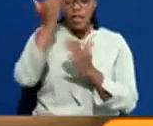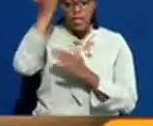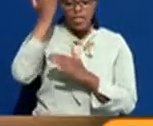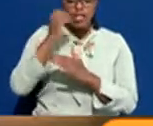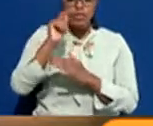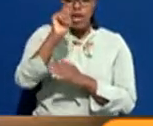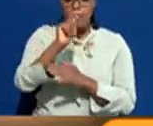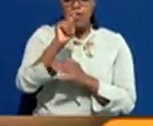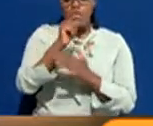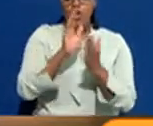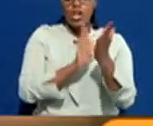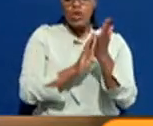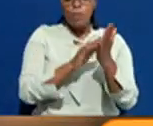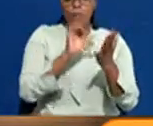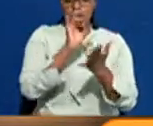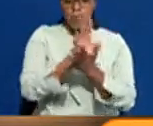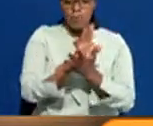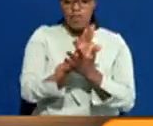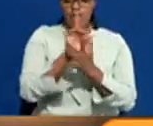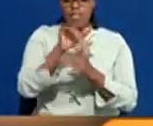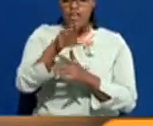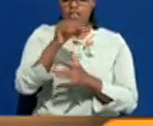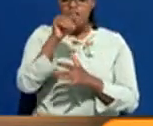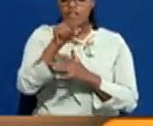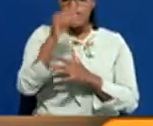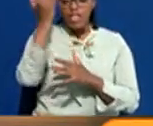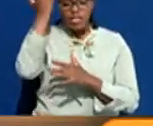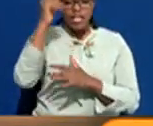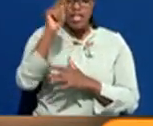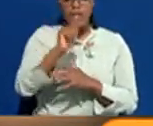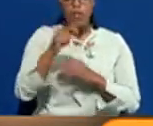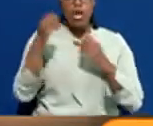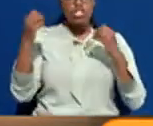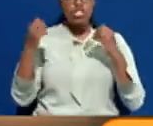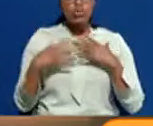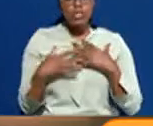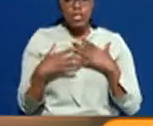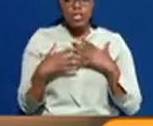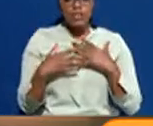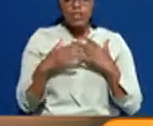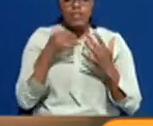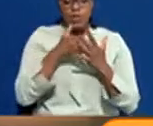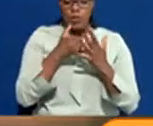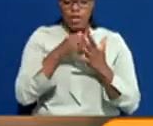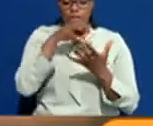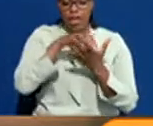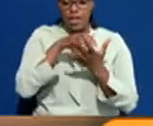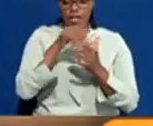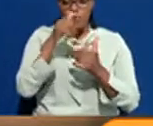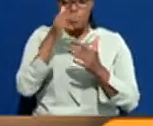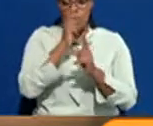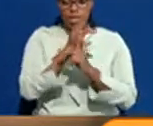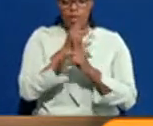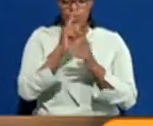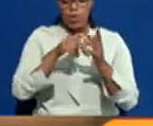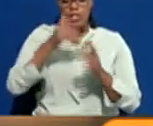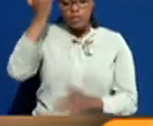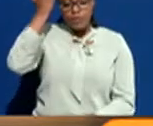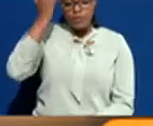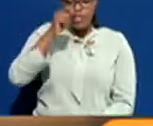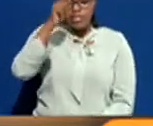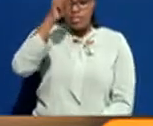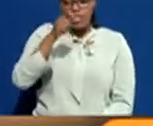removal of the judge. Findings of the tribunal were shocking. Among the charges sustained, Justice